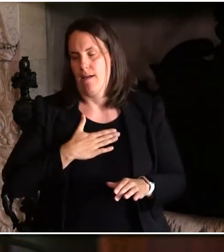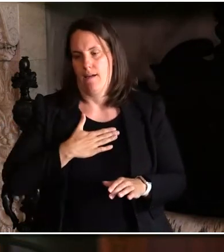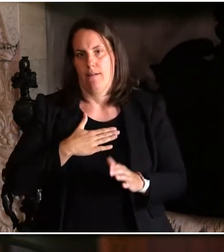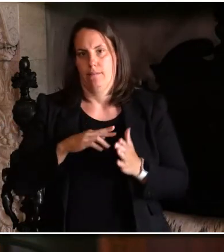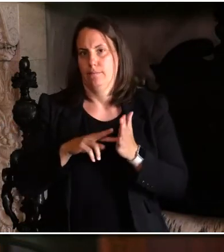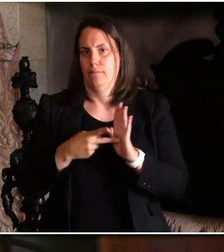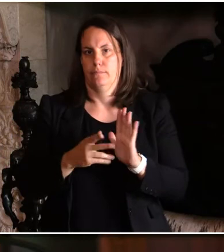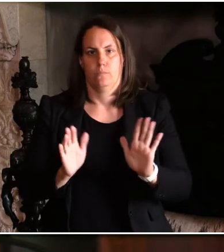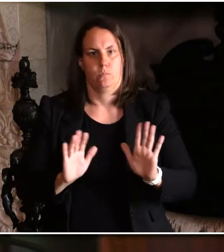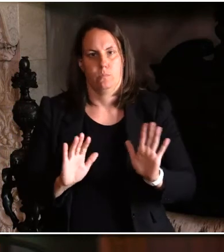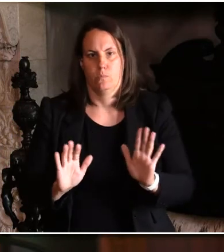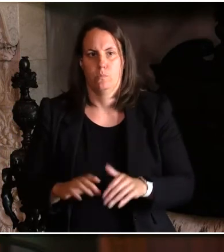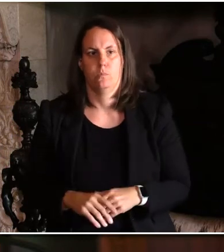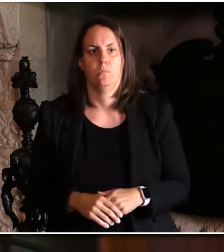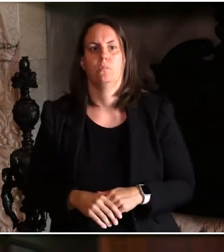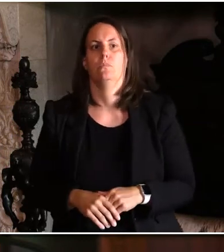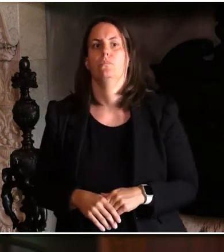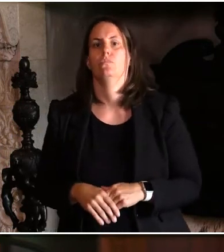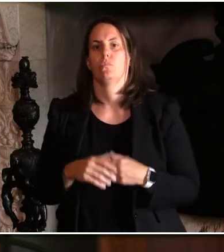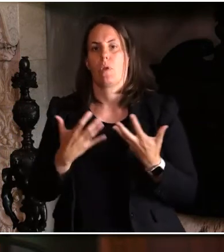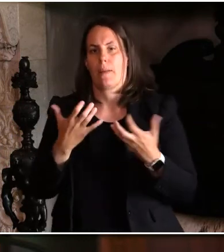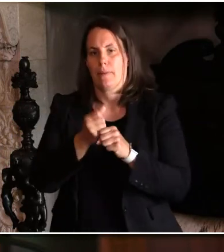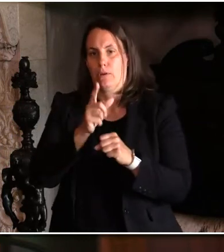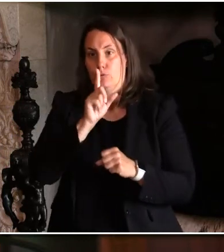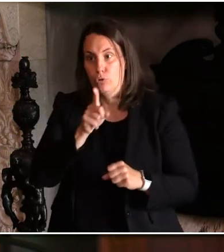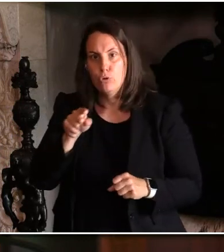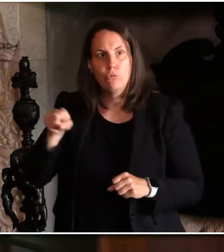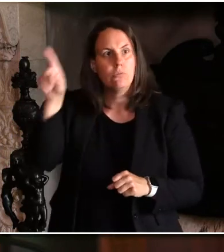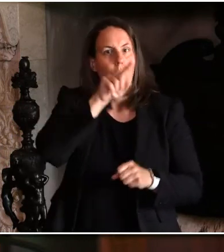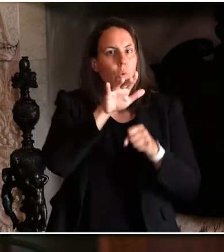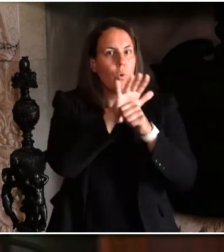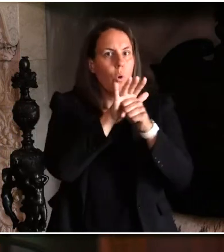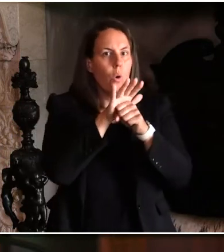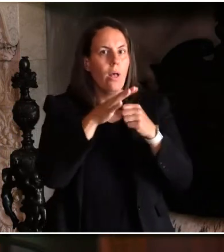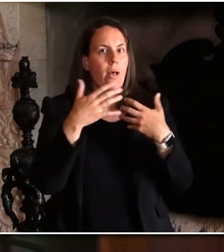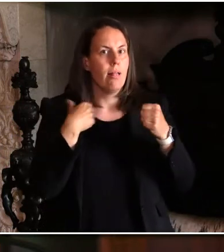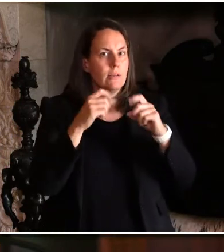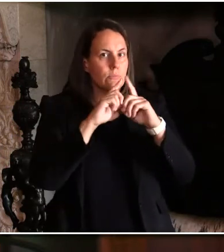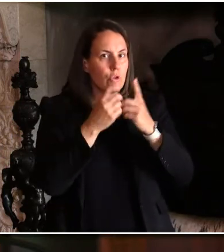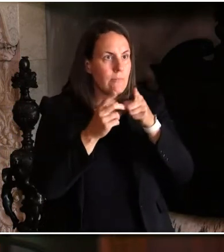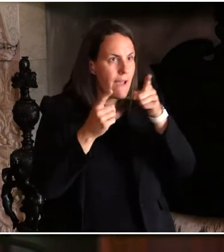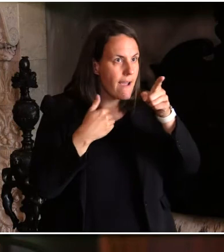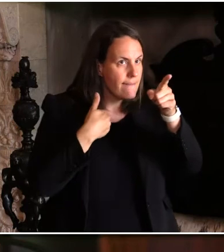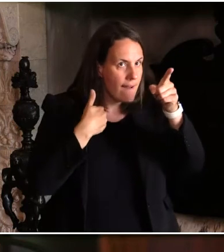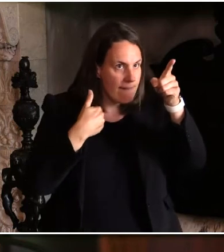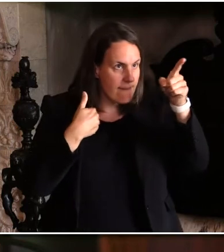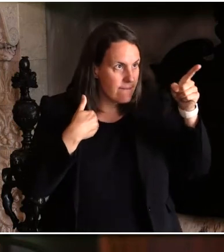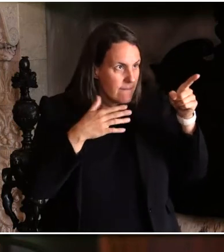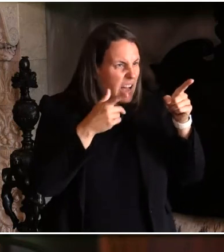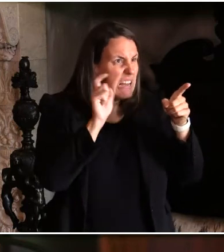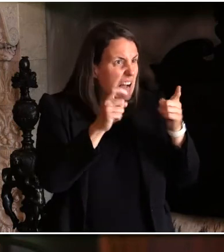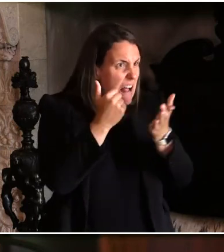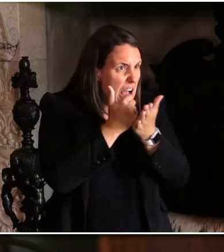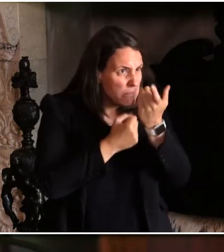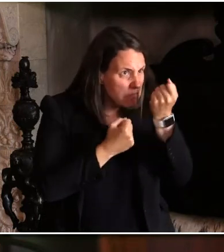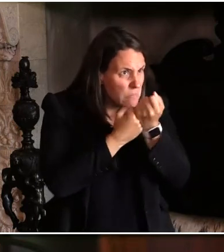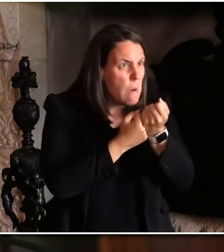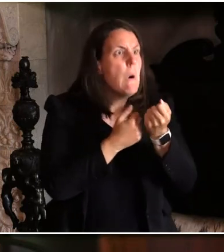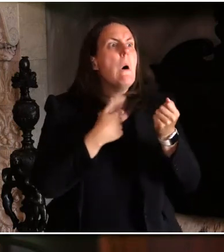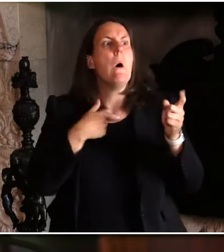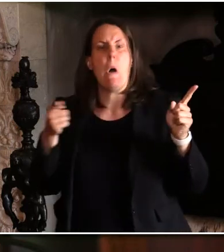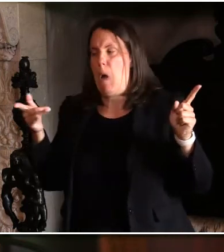sure we're deploying our assets in the most efficient way and supplementing where it needs to be supplemented across the state,